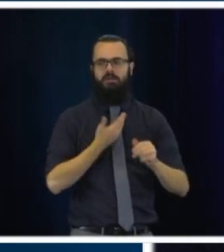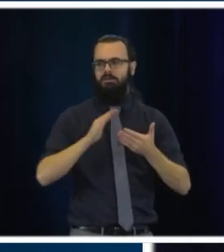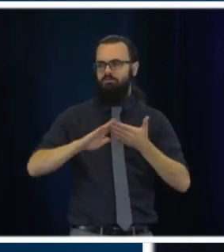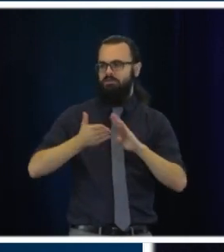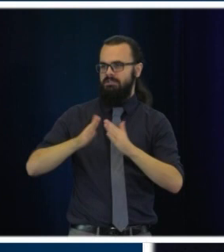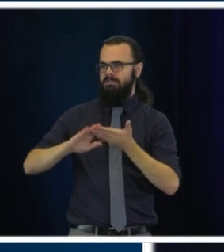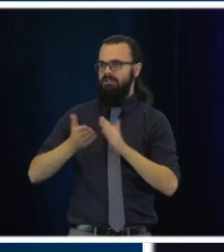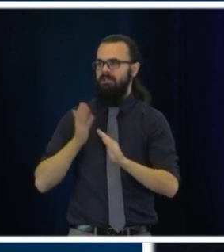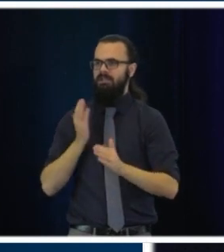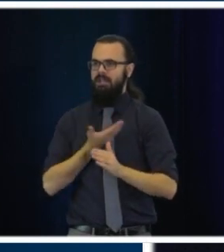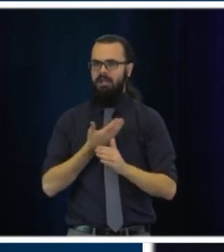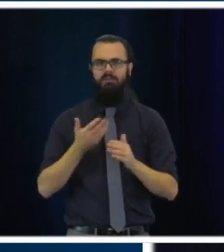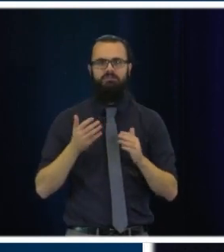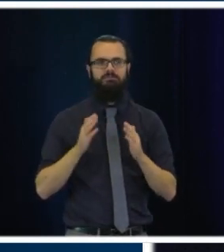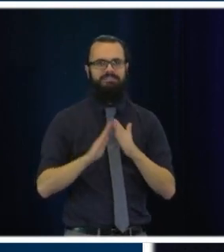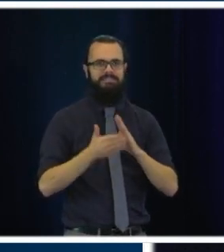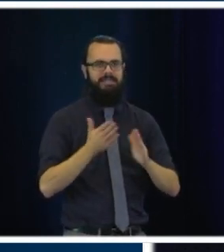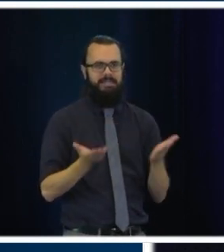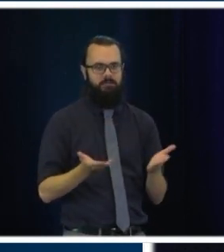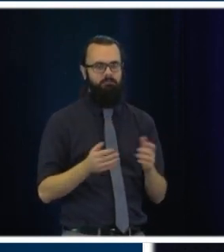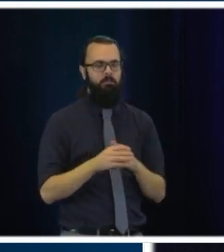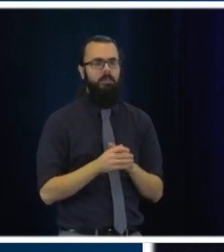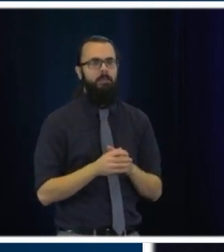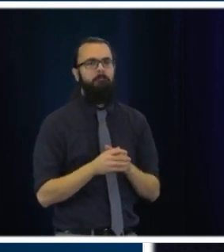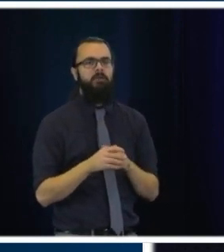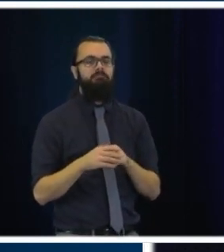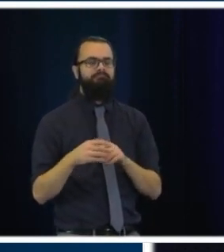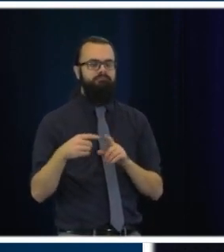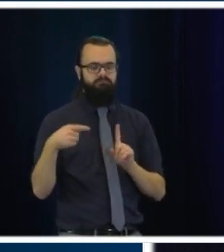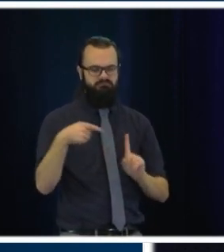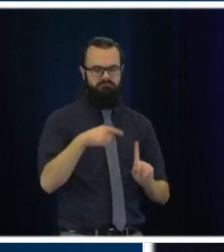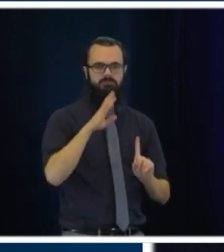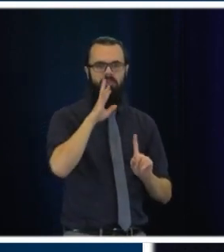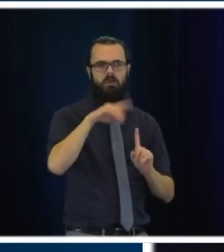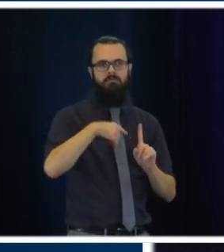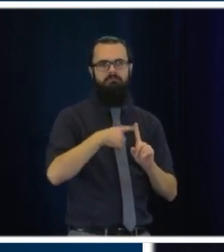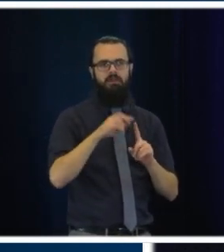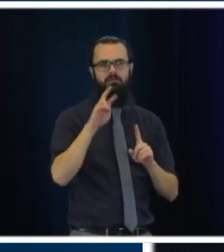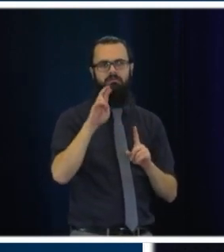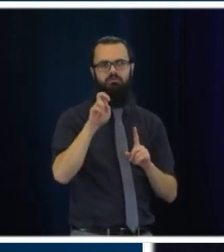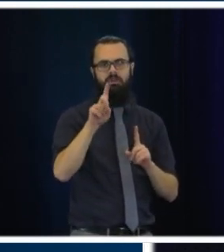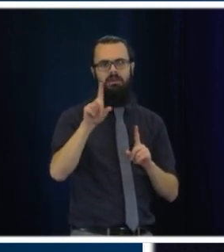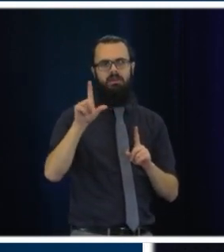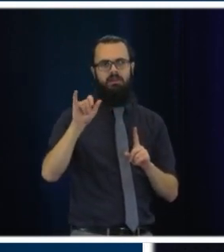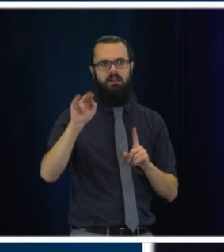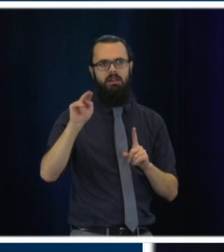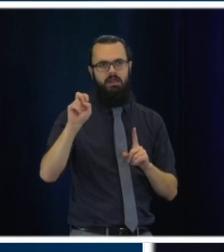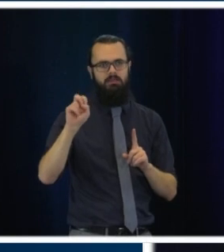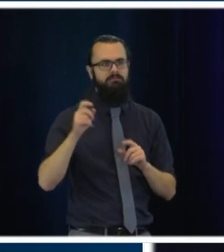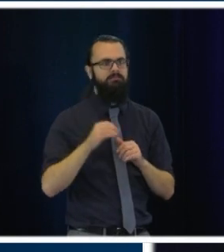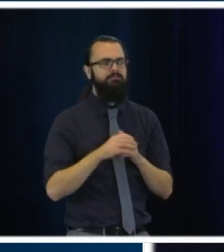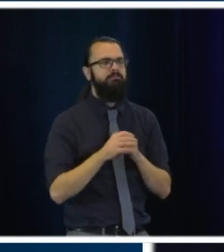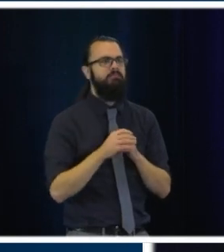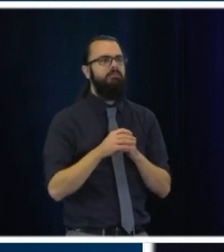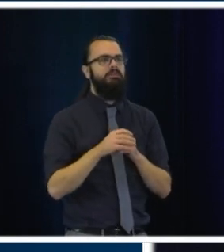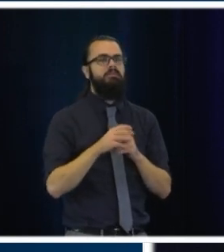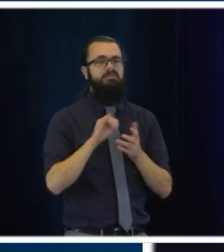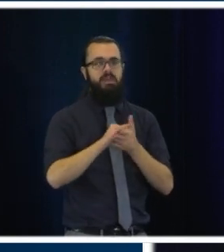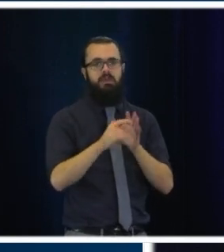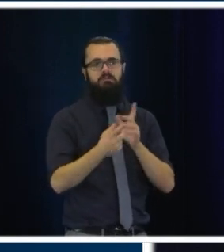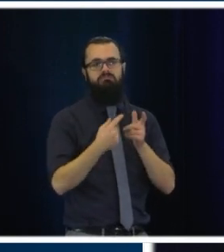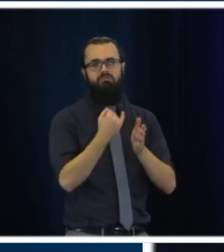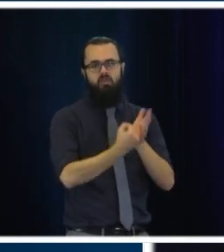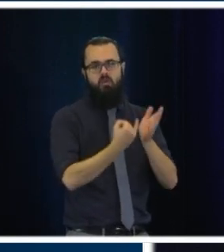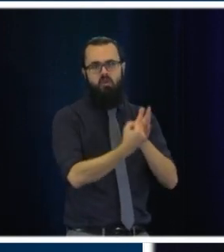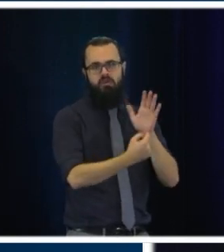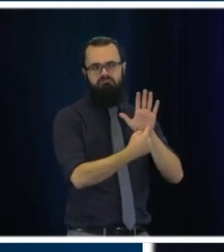Okay, so let's go back to redlining a little bit. So what I realized after I went to this exhibit and I was so moved and I was like,